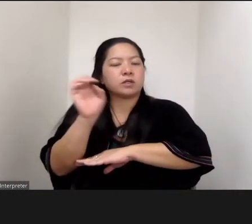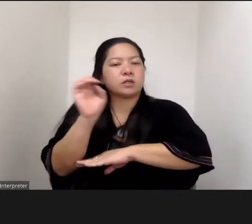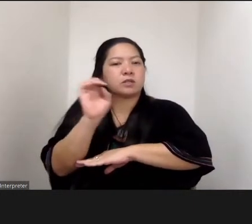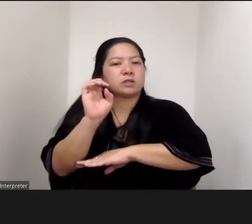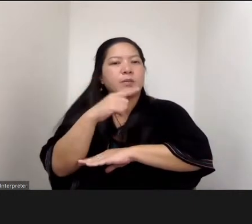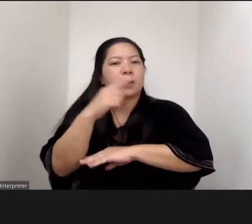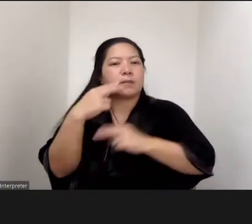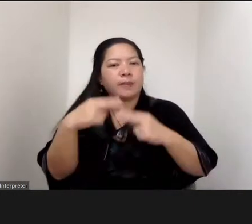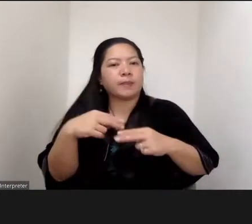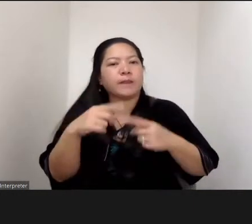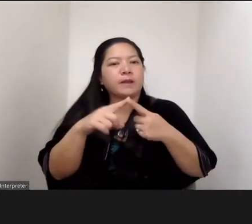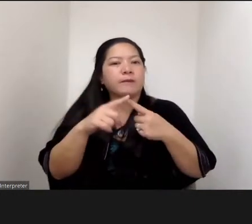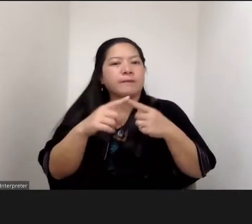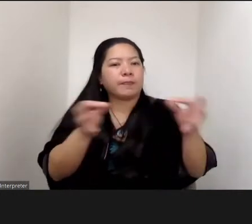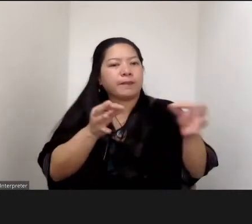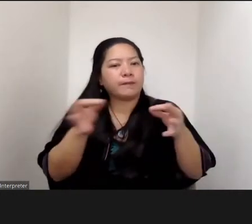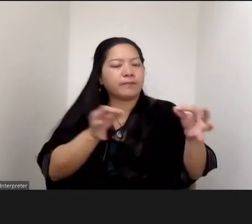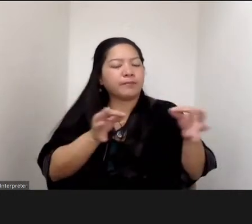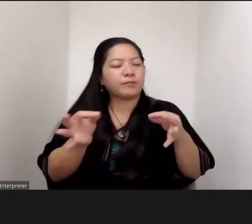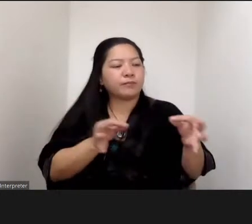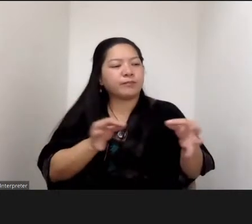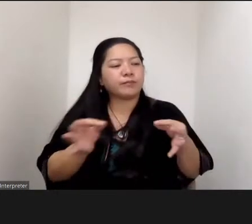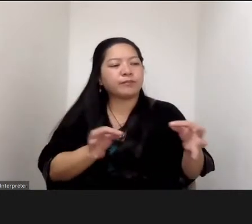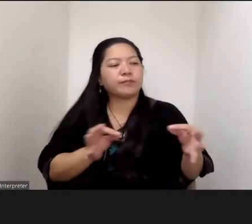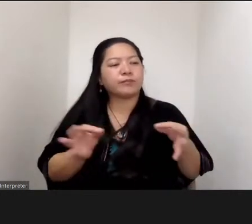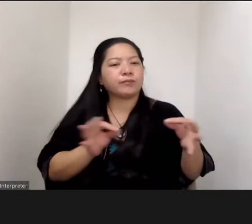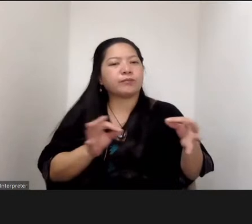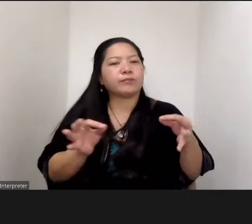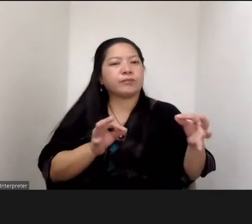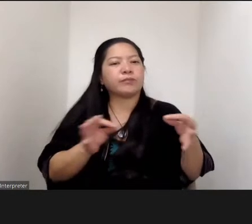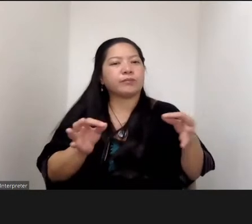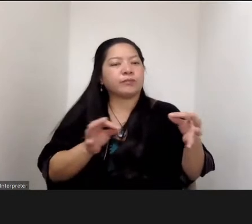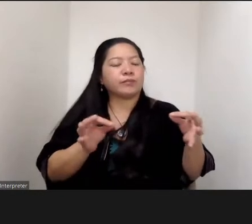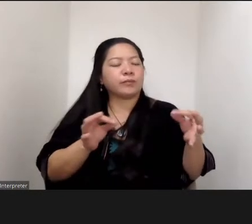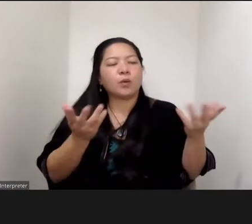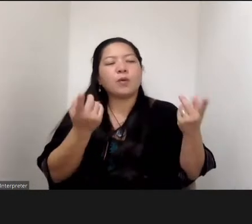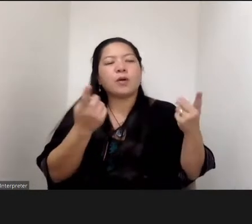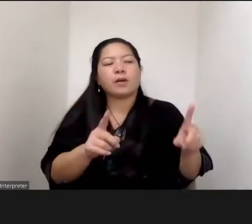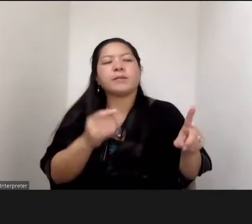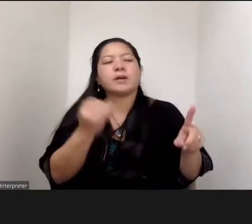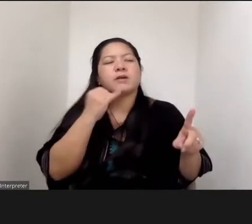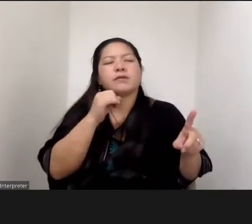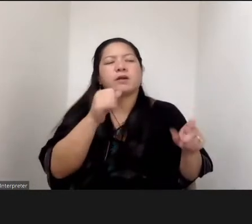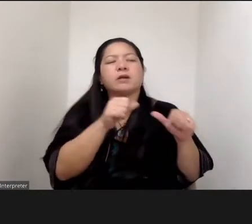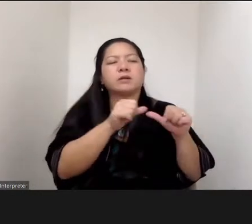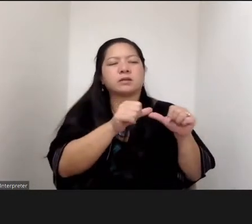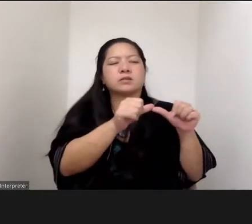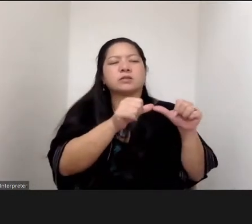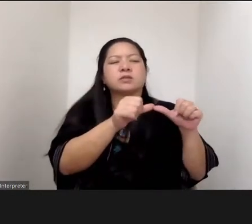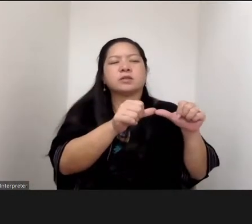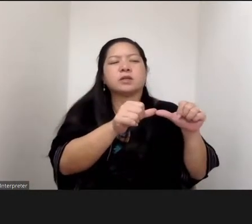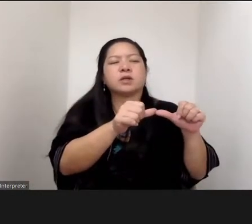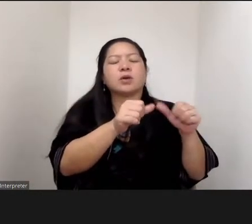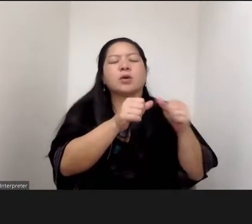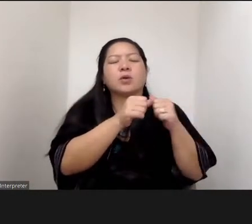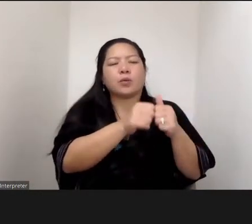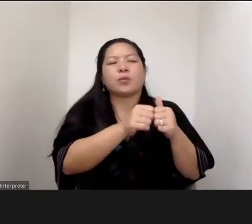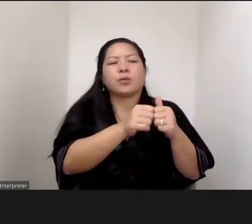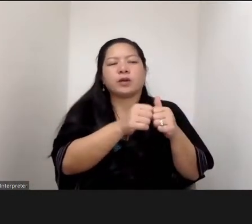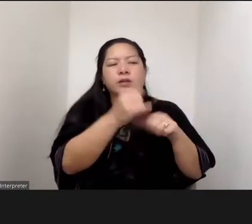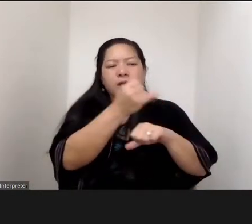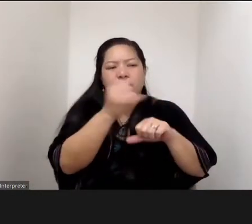And to explain the consequences of not continuing on with the public health